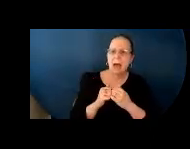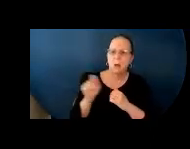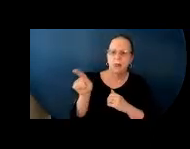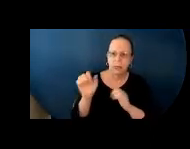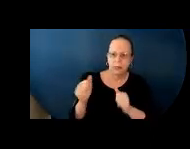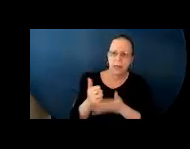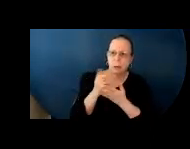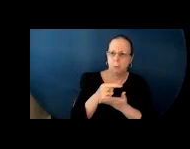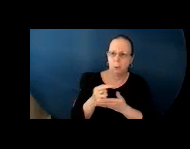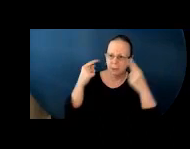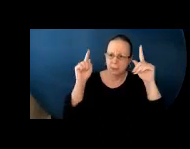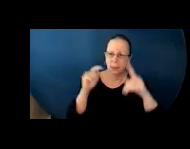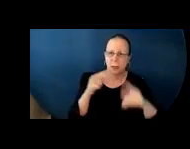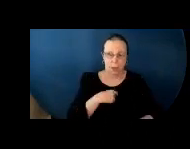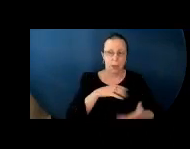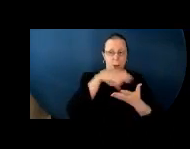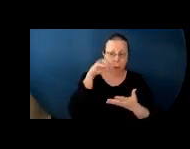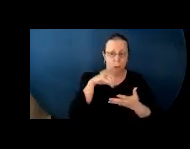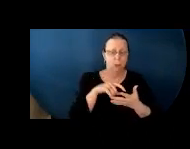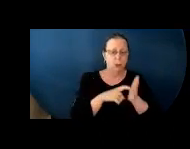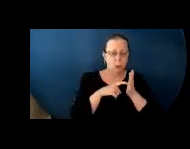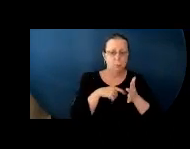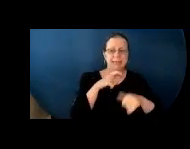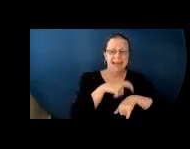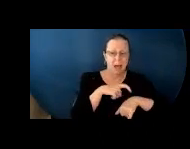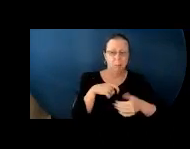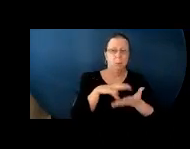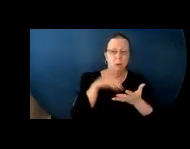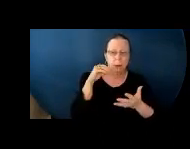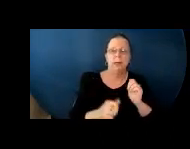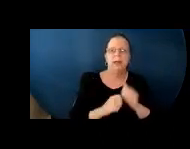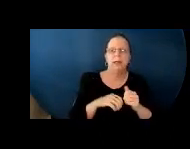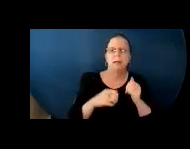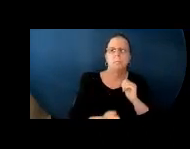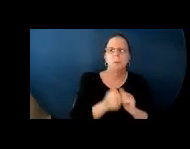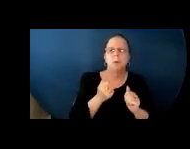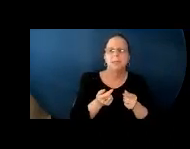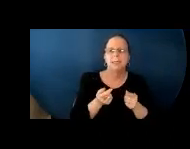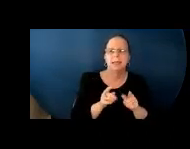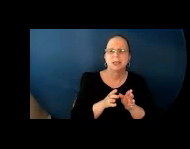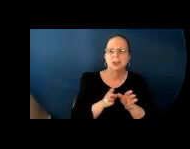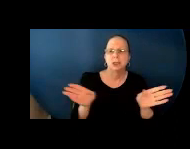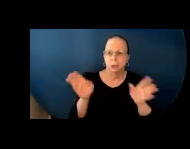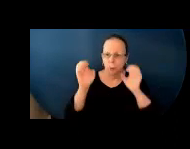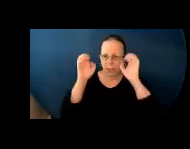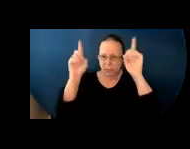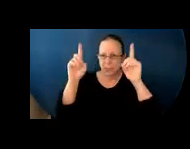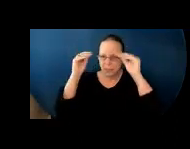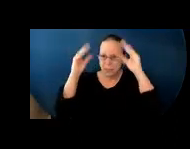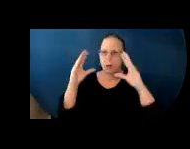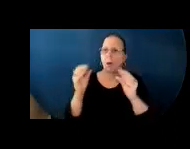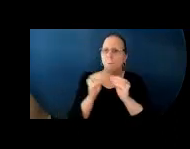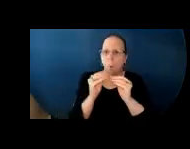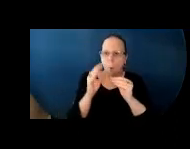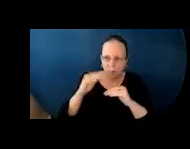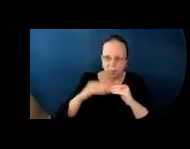little bit of a time to learn this, right, is that in most cases, general education teachers are more than willing to